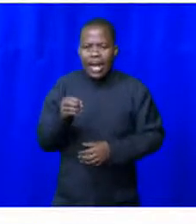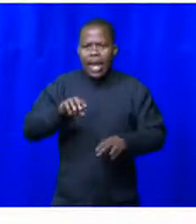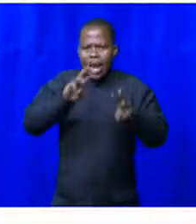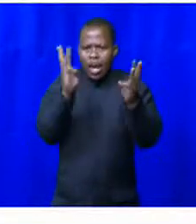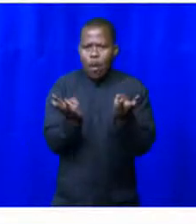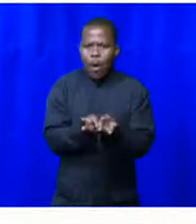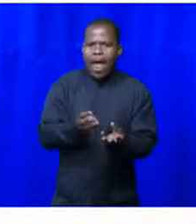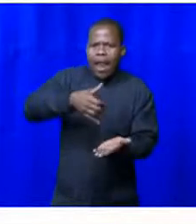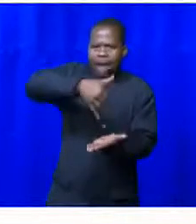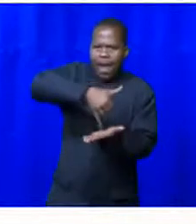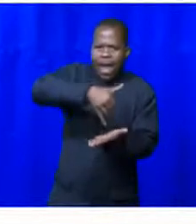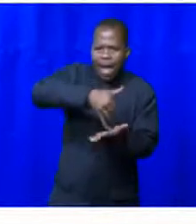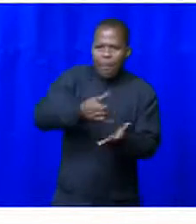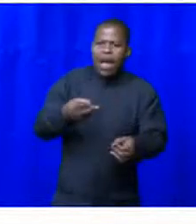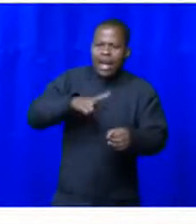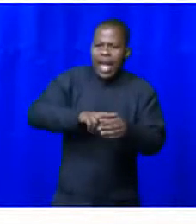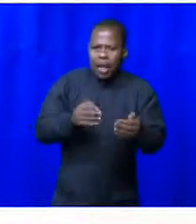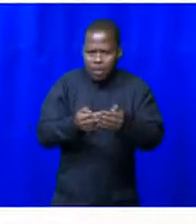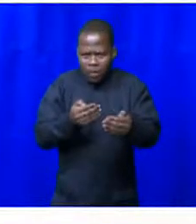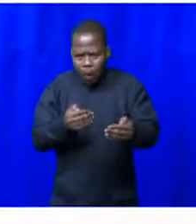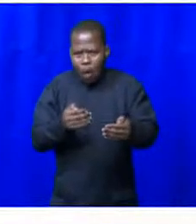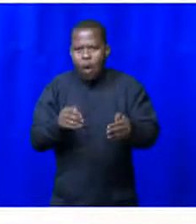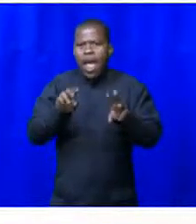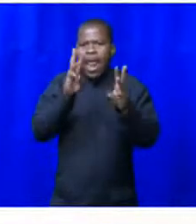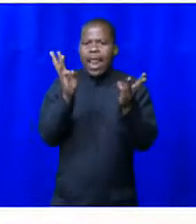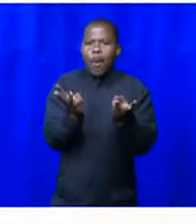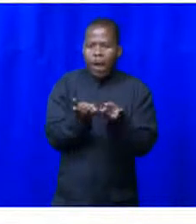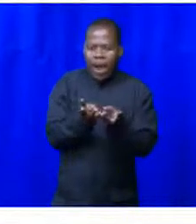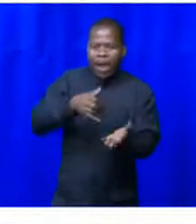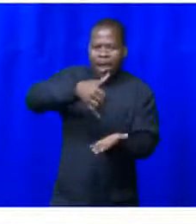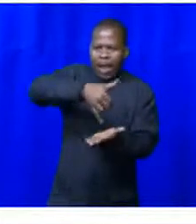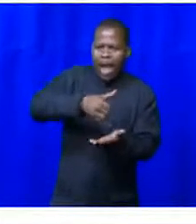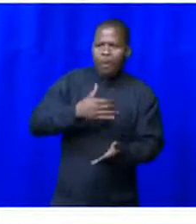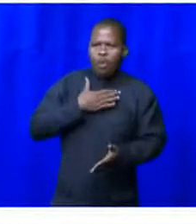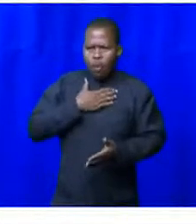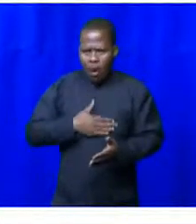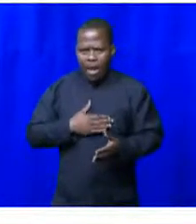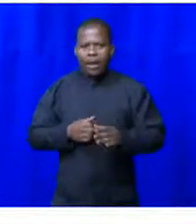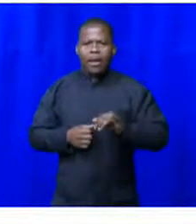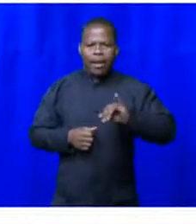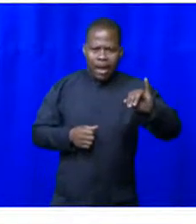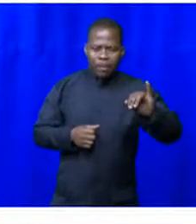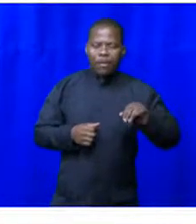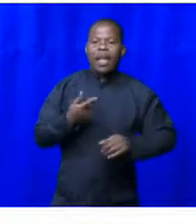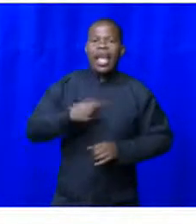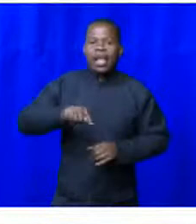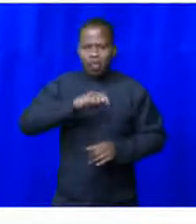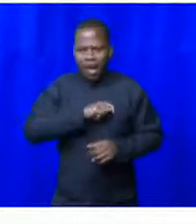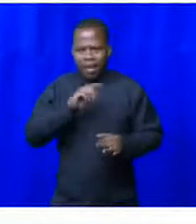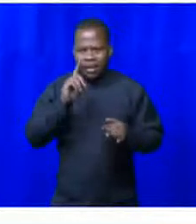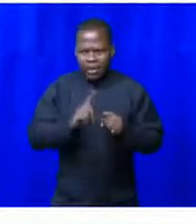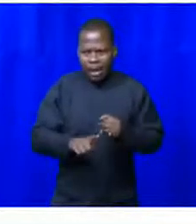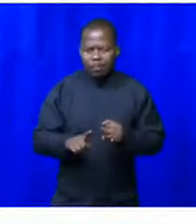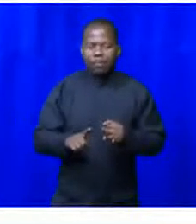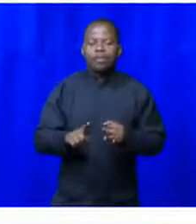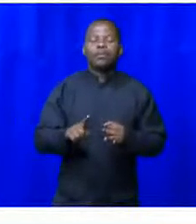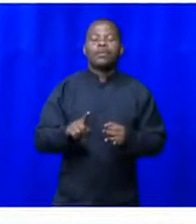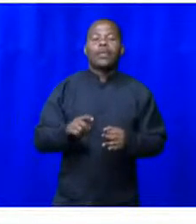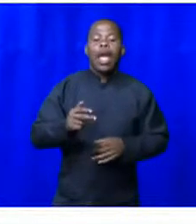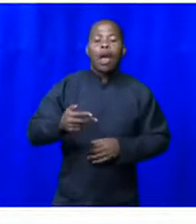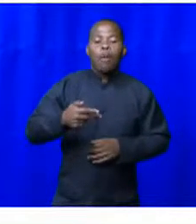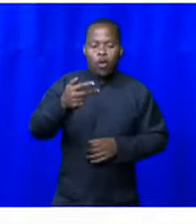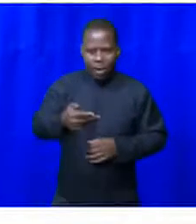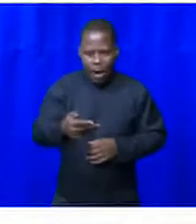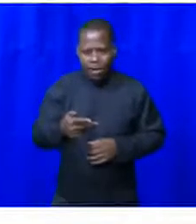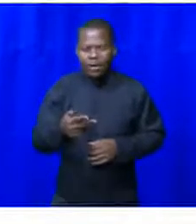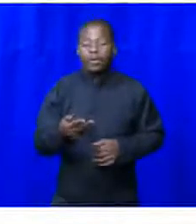Phambilini kunemavela amabili labeka veta inshisekelo yekubamba le midlalo lokufayikhathi live lase-Spain kanye nelive